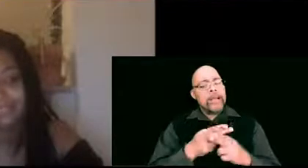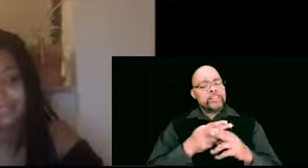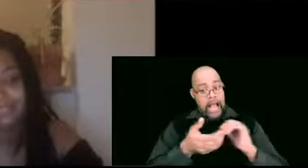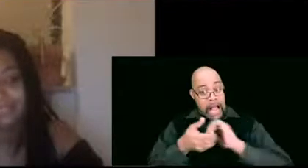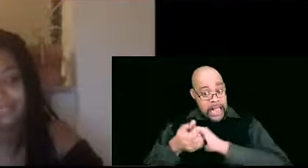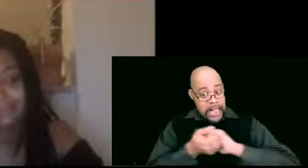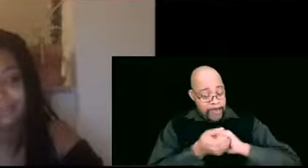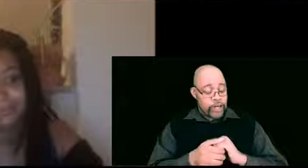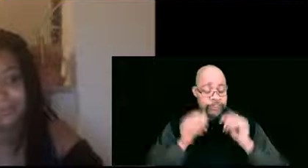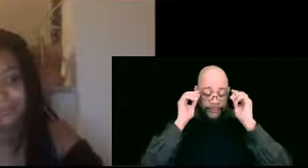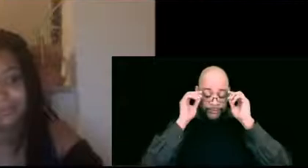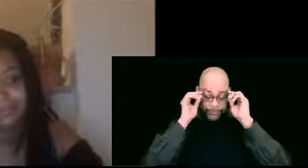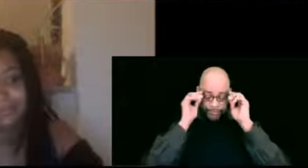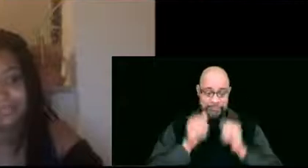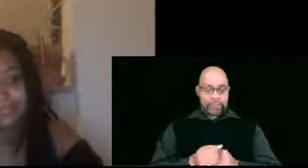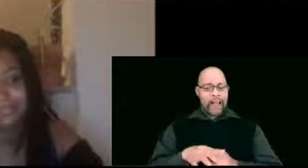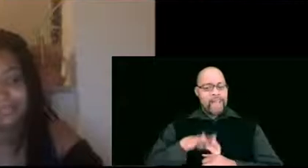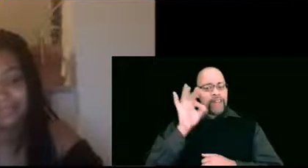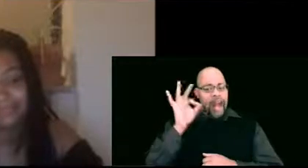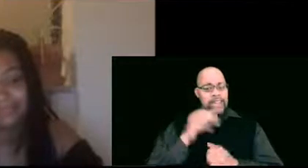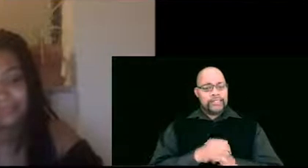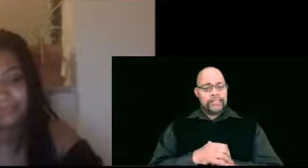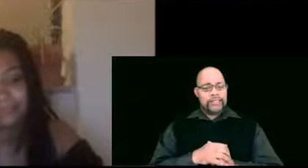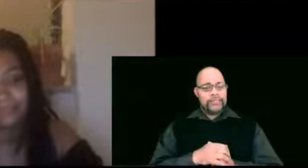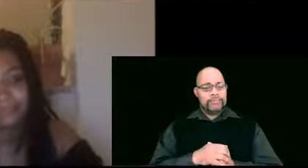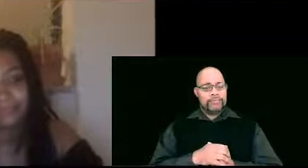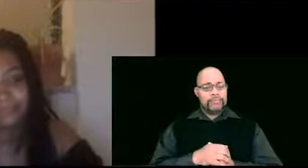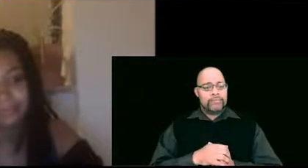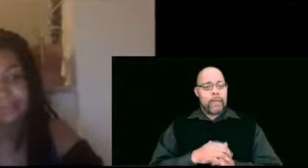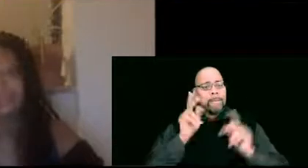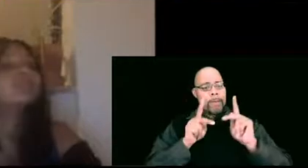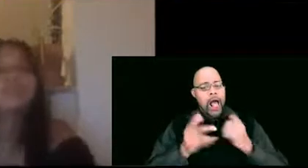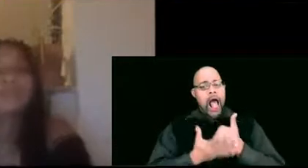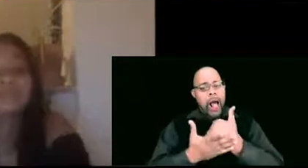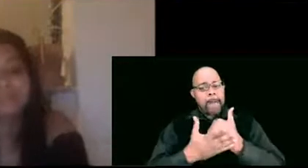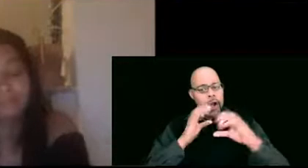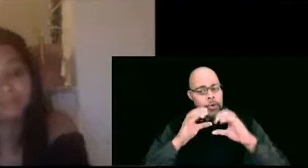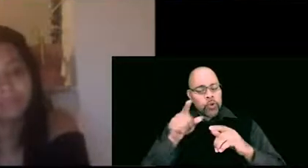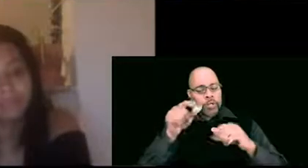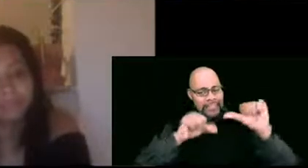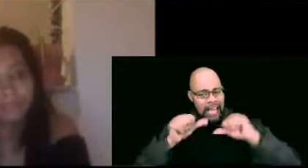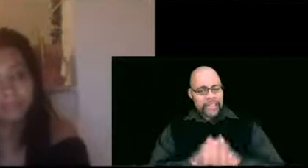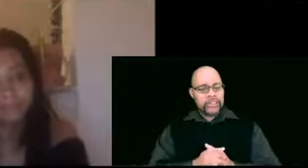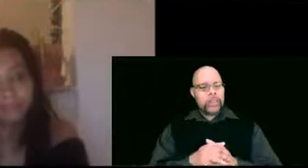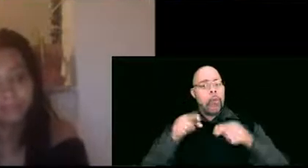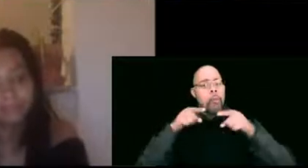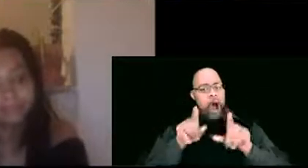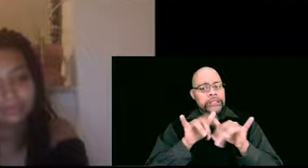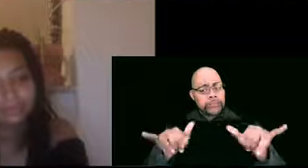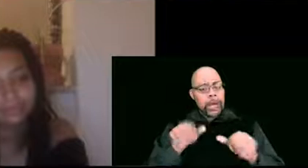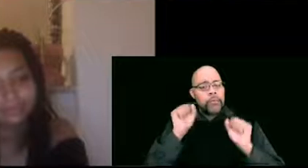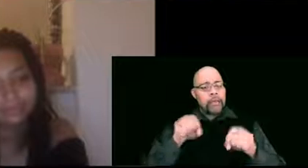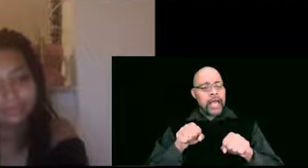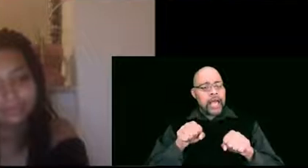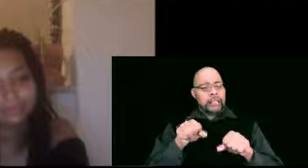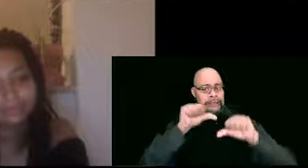you mentioned collaboration and finding people to help you communicate your science while you